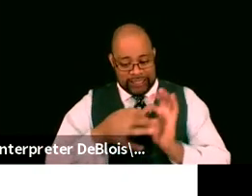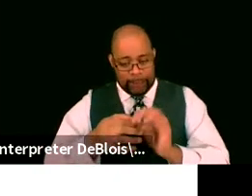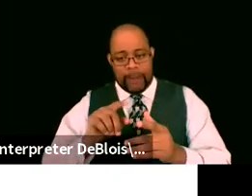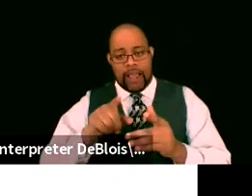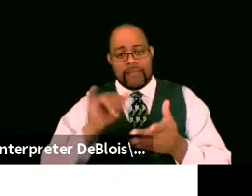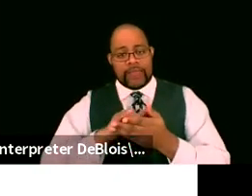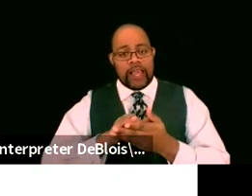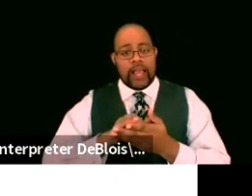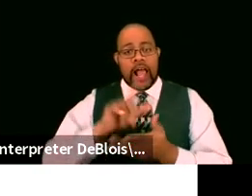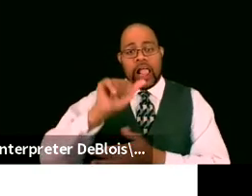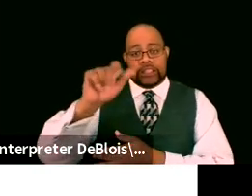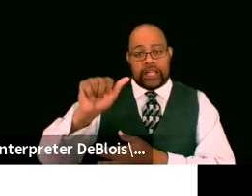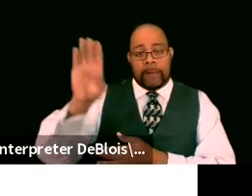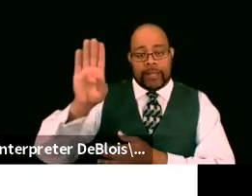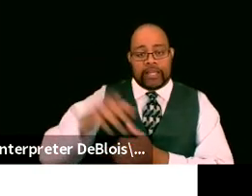Burkholderia